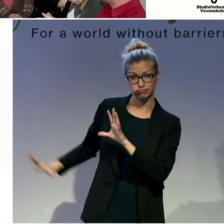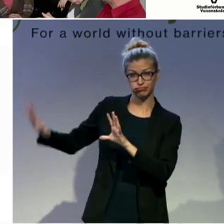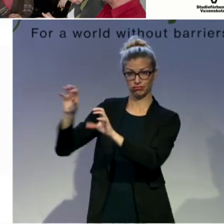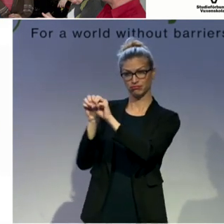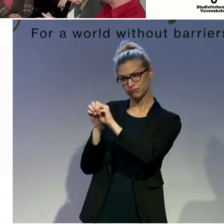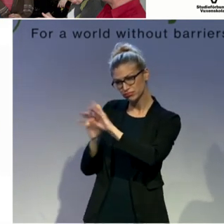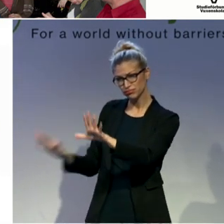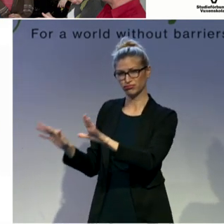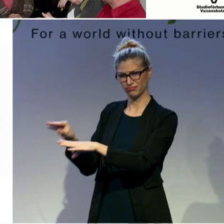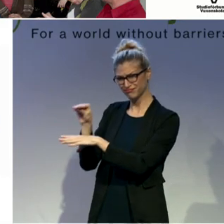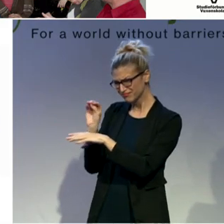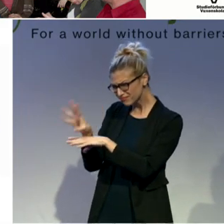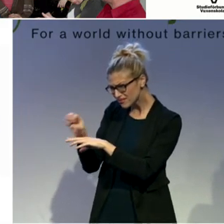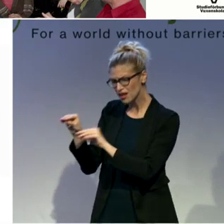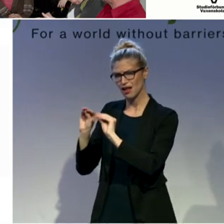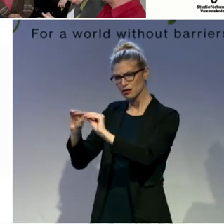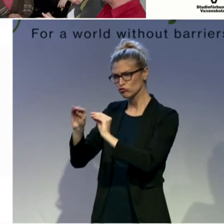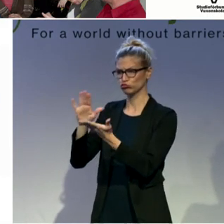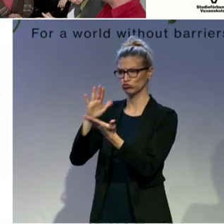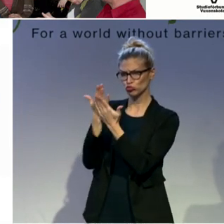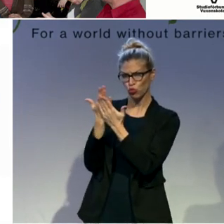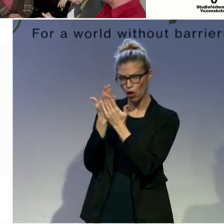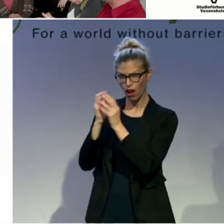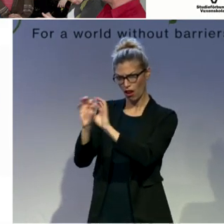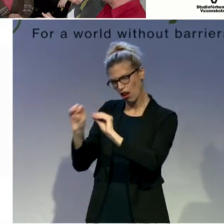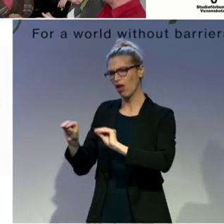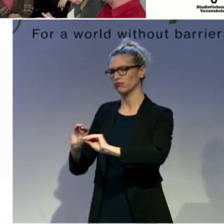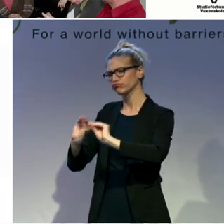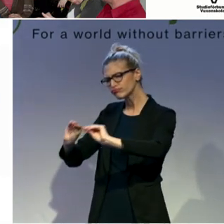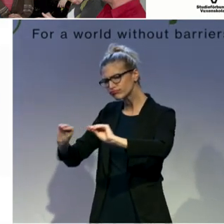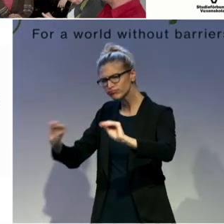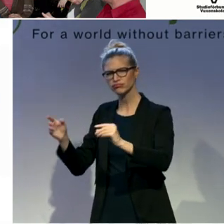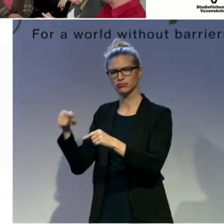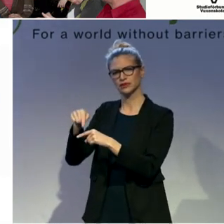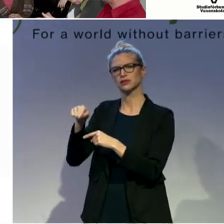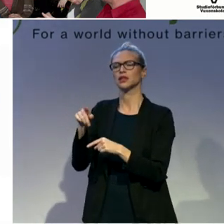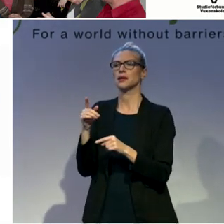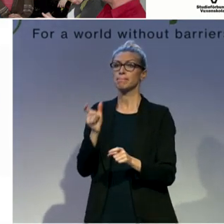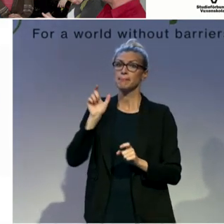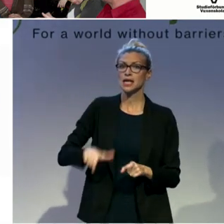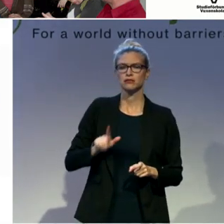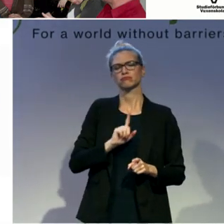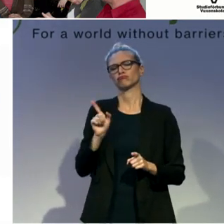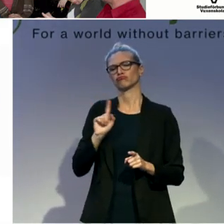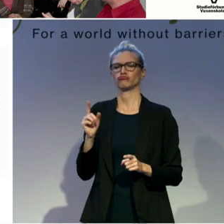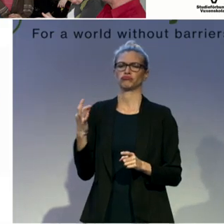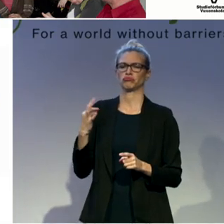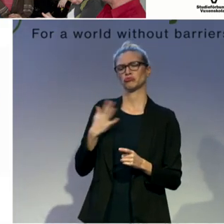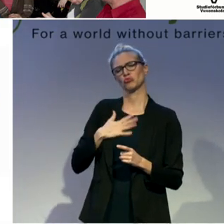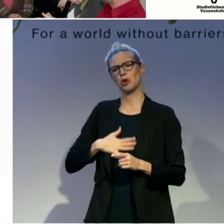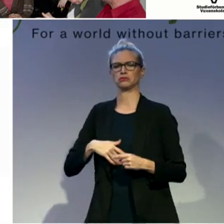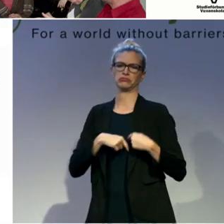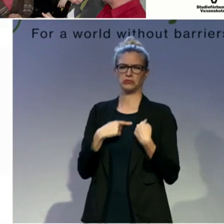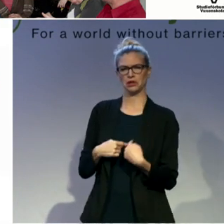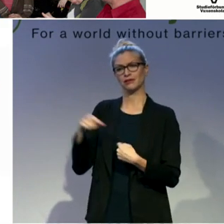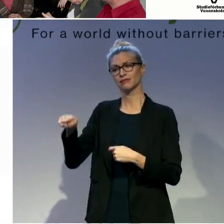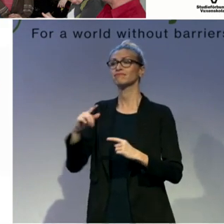it's voluntary and it promotes democracy, equal rights, and a few other values like that. The second thing